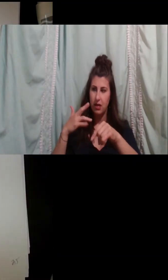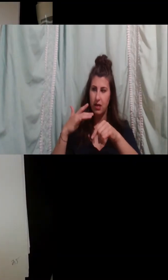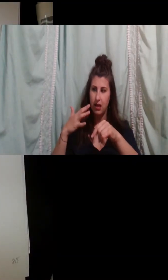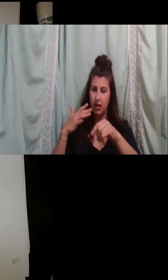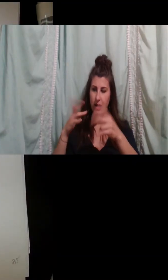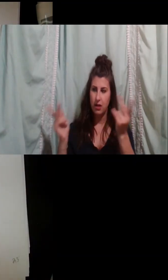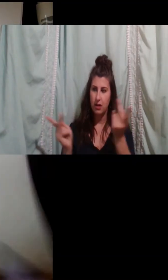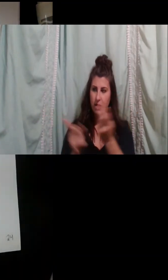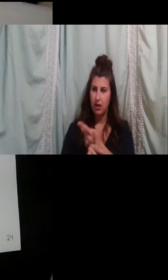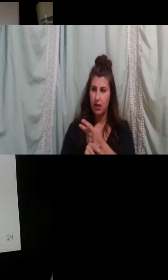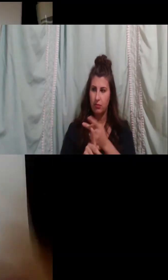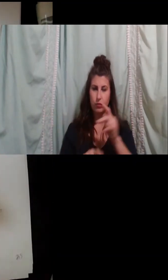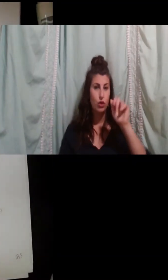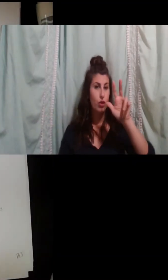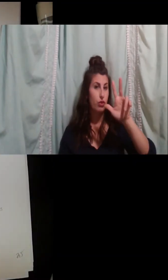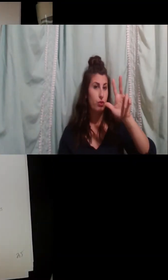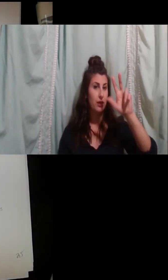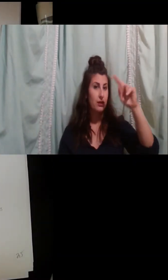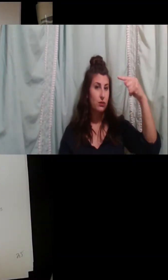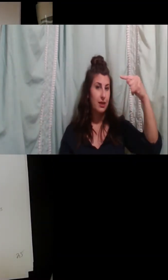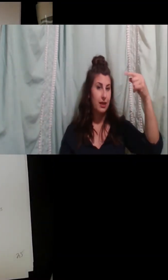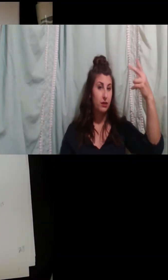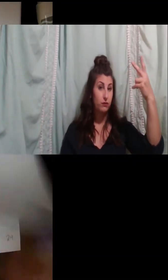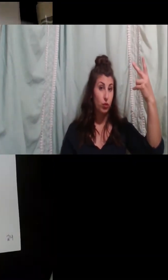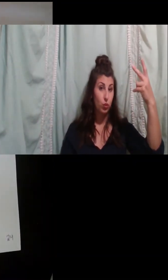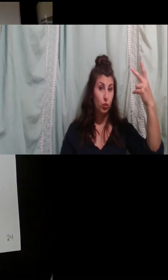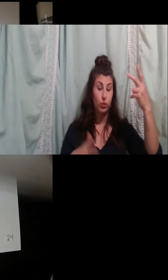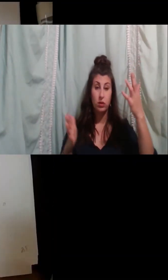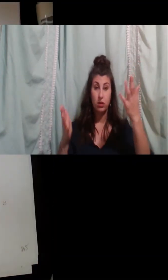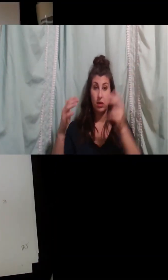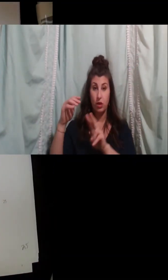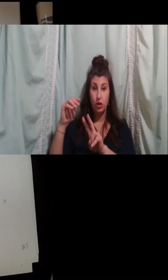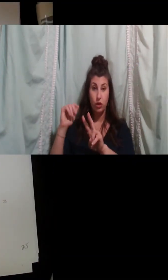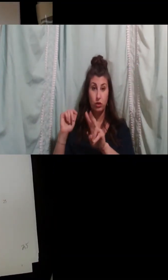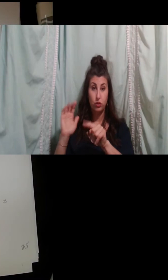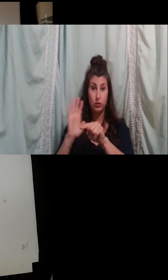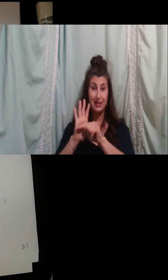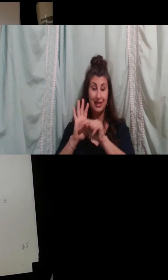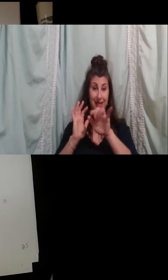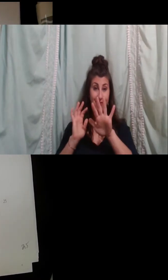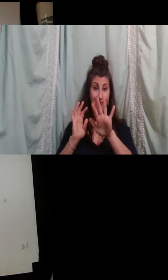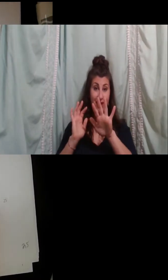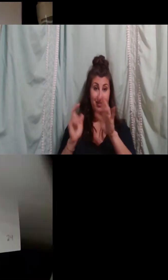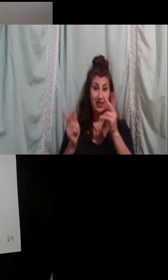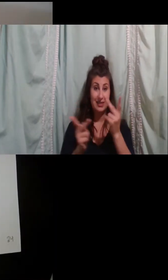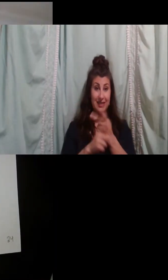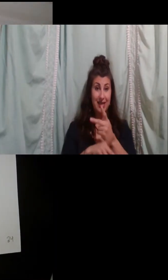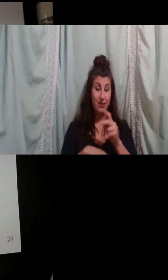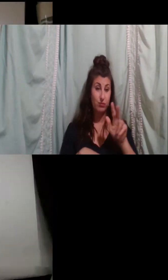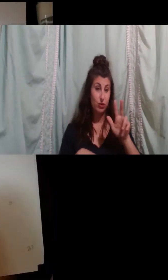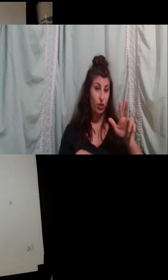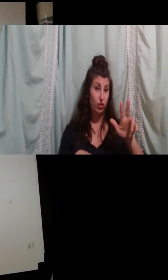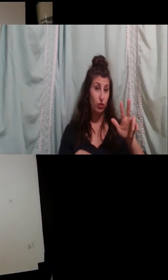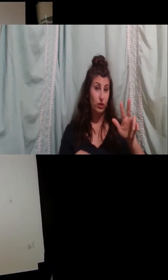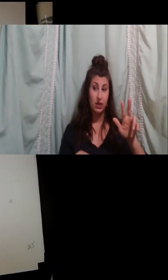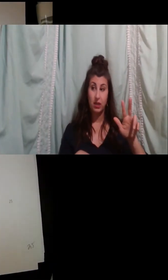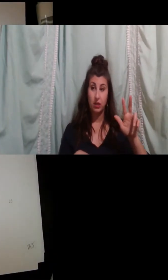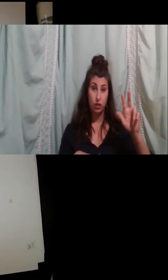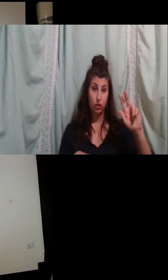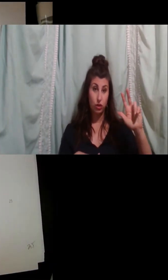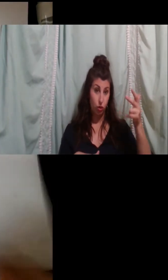then times 3 to the negative 2. And then 2 to the negative 5th